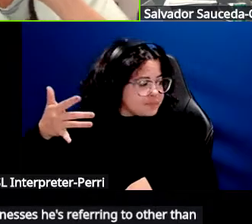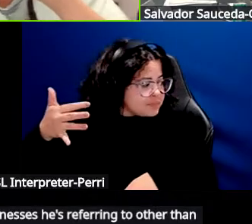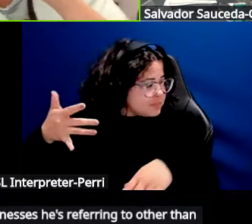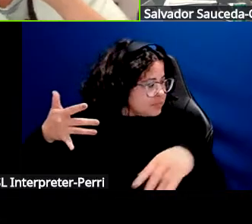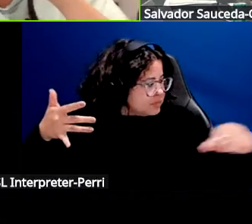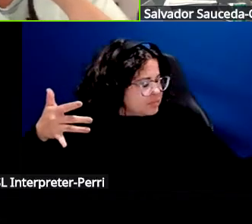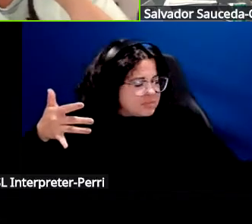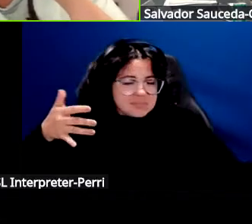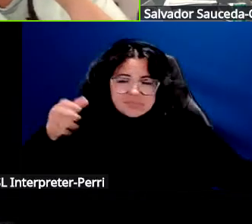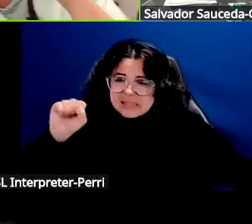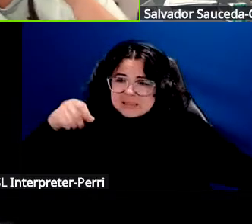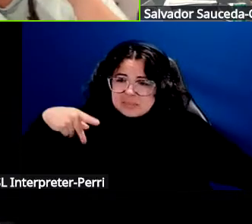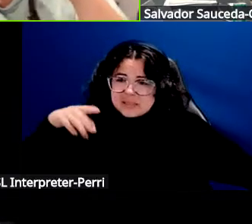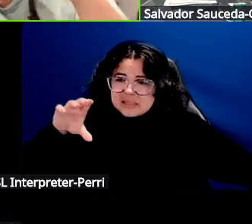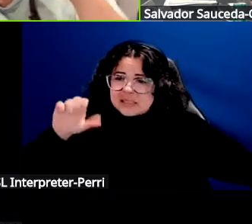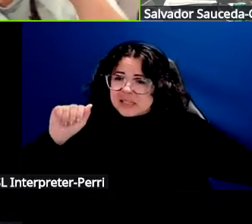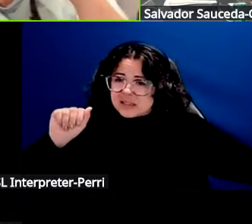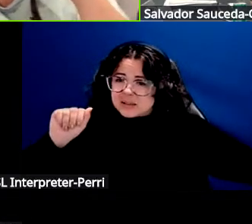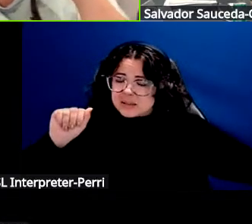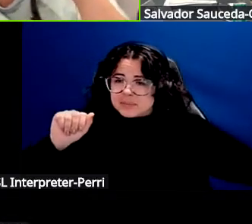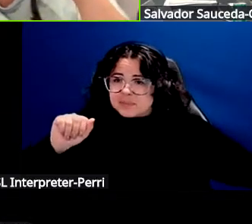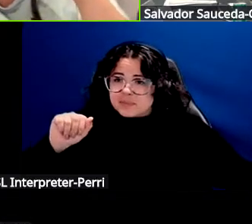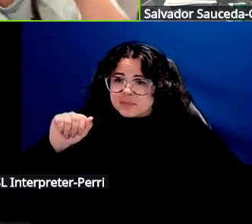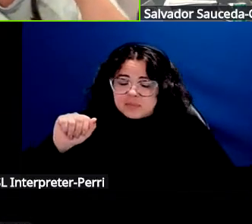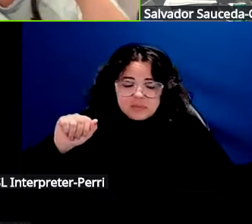what is it, SPCA